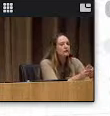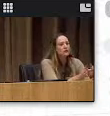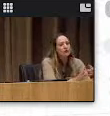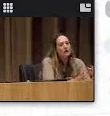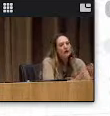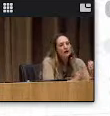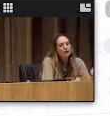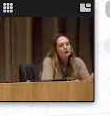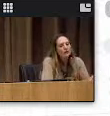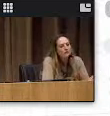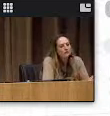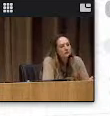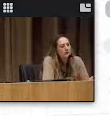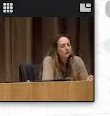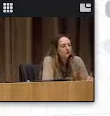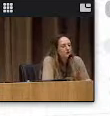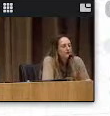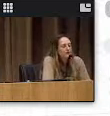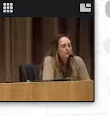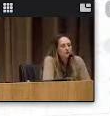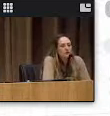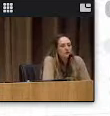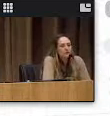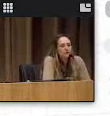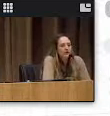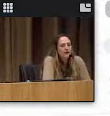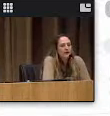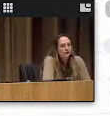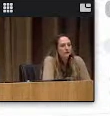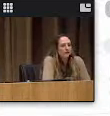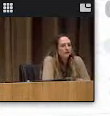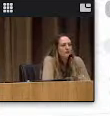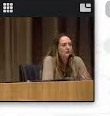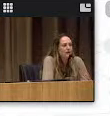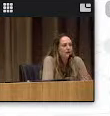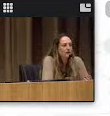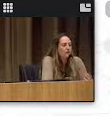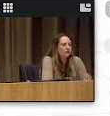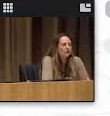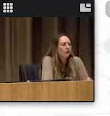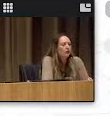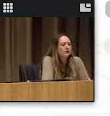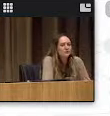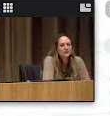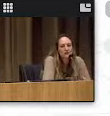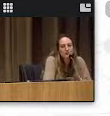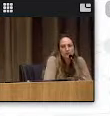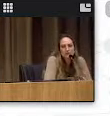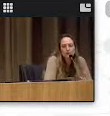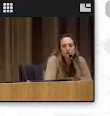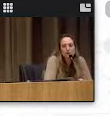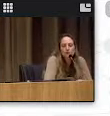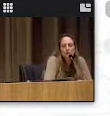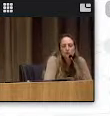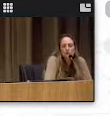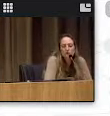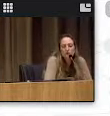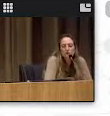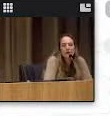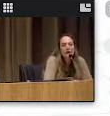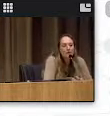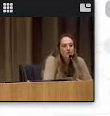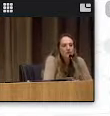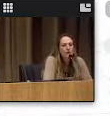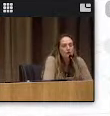see the best plan for the patient. The fact that the hospital has these primary care units, of course we had to adapt a lot